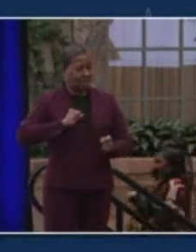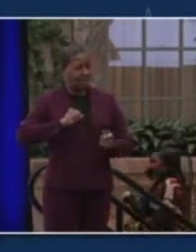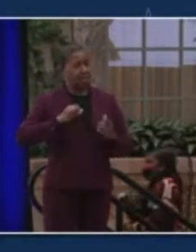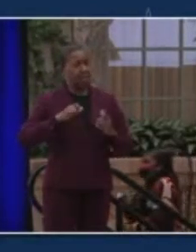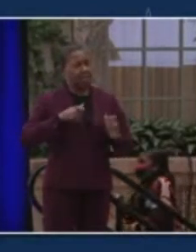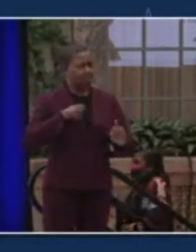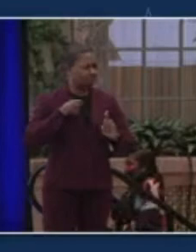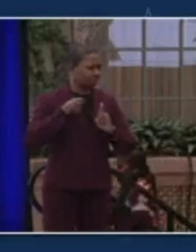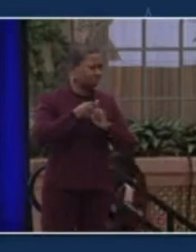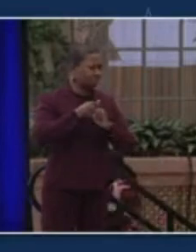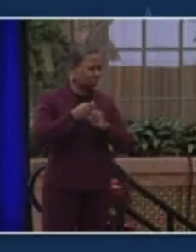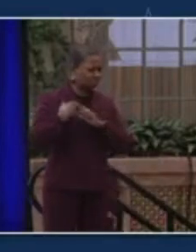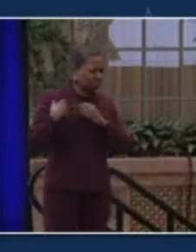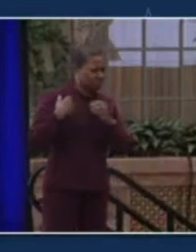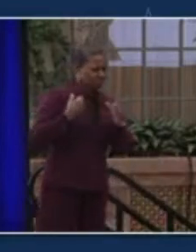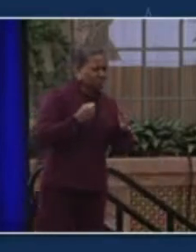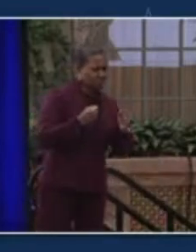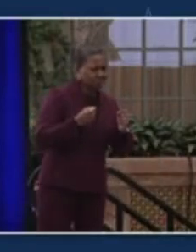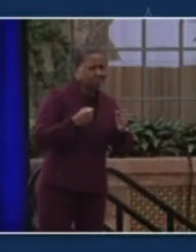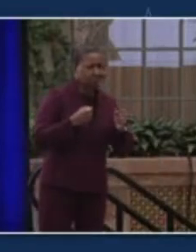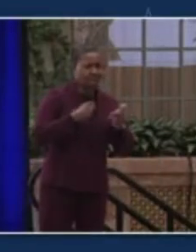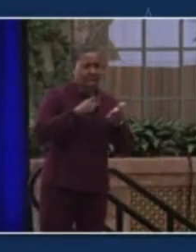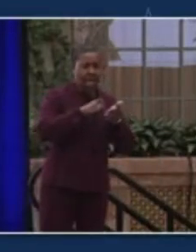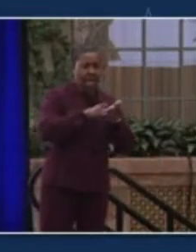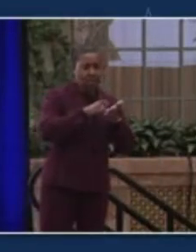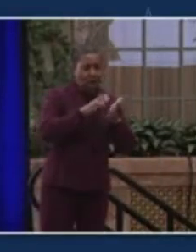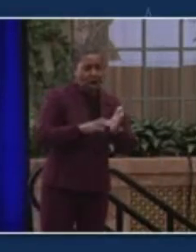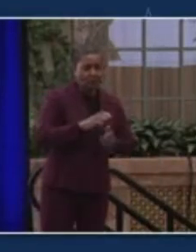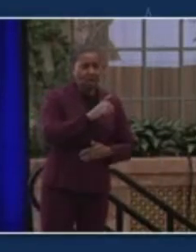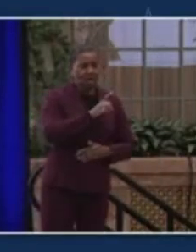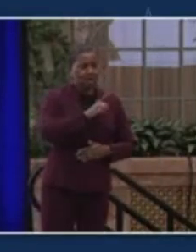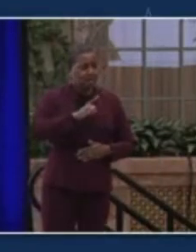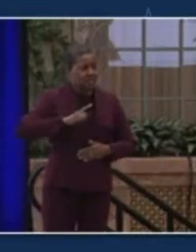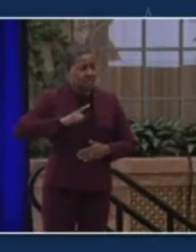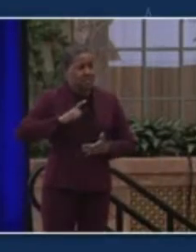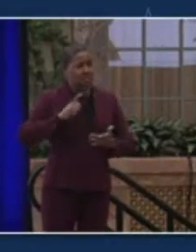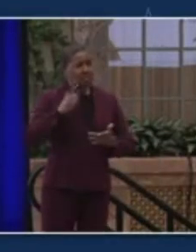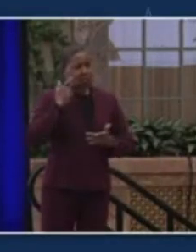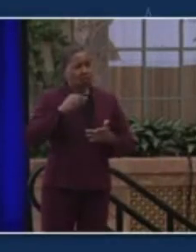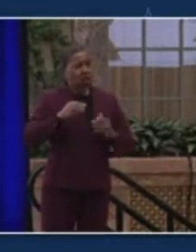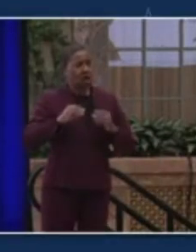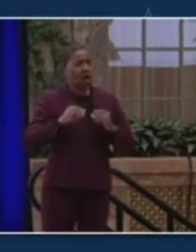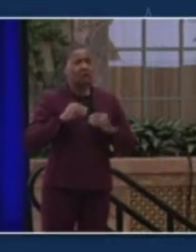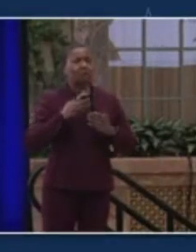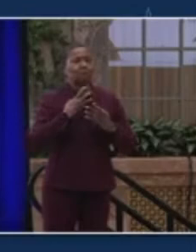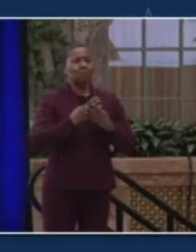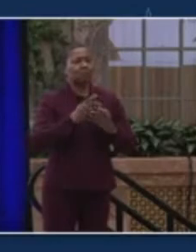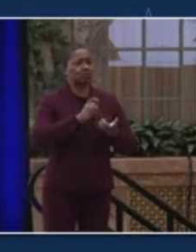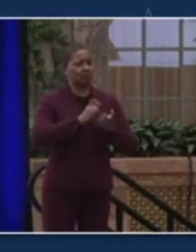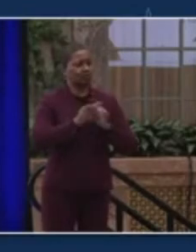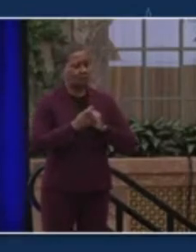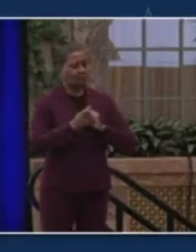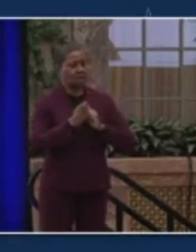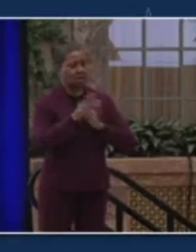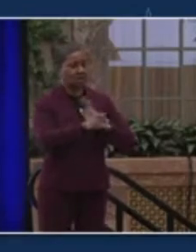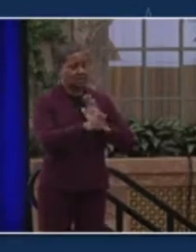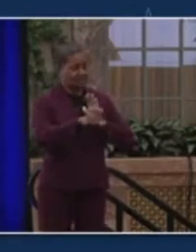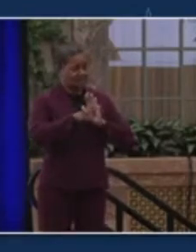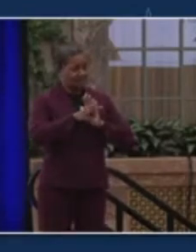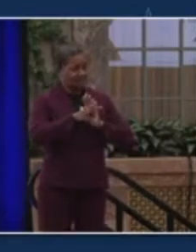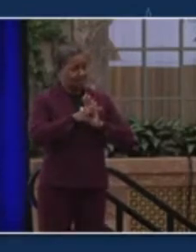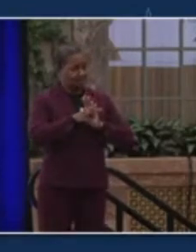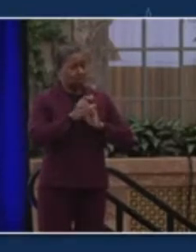huge impact and authored legislation for correction reform. He was elected to the U.S.